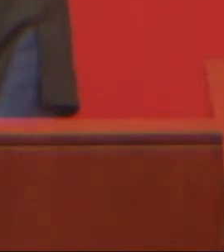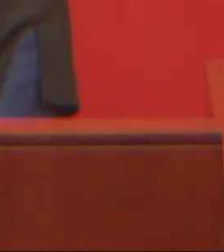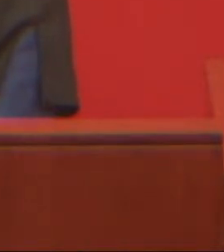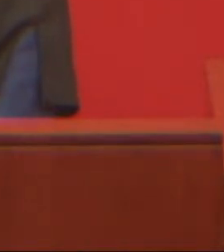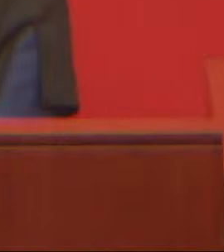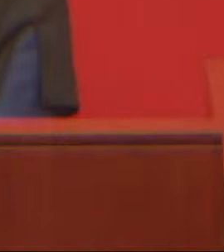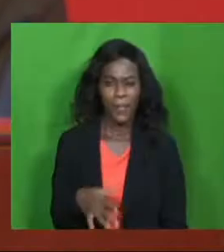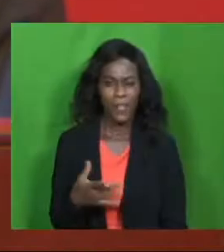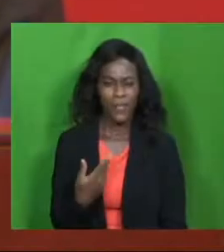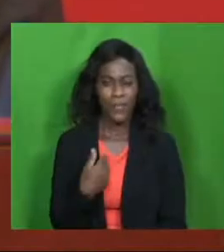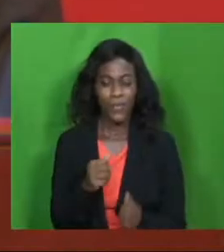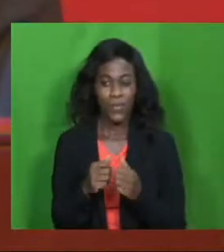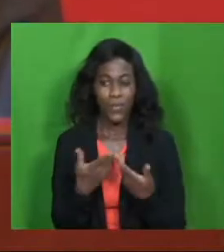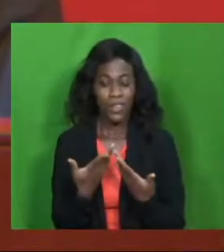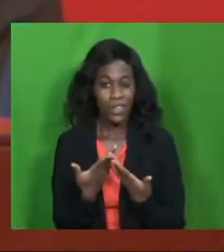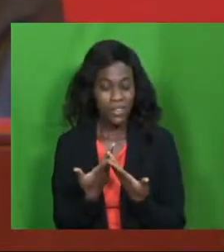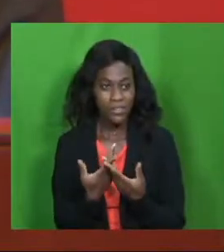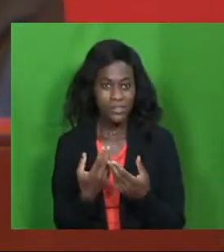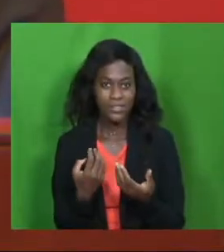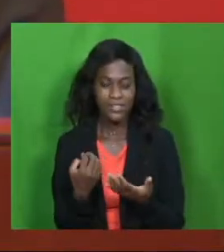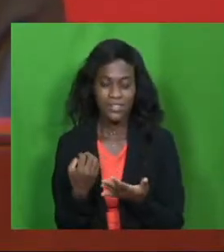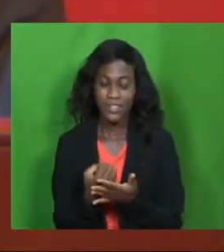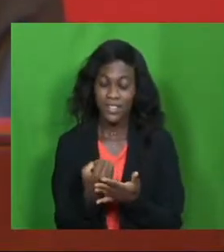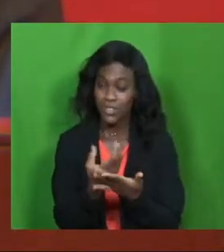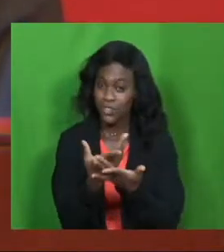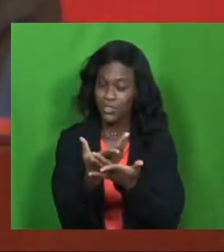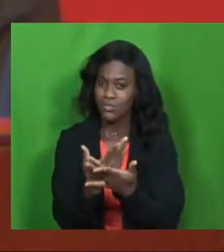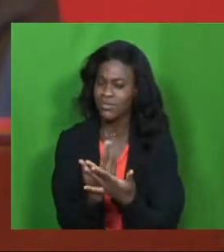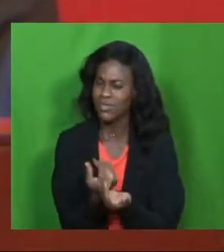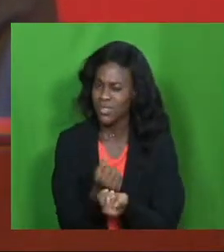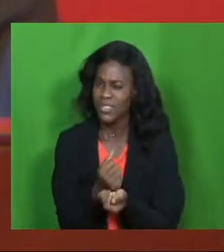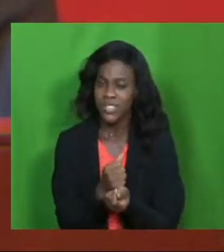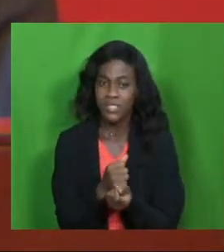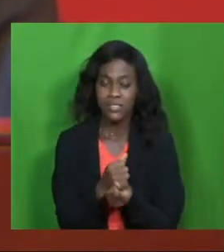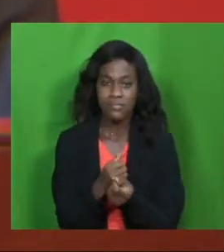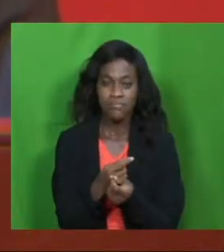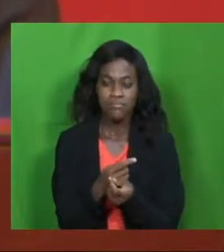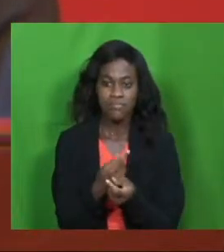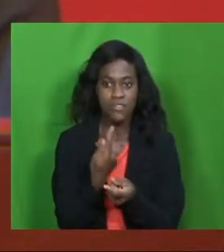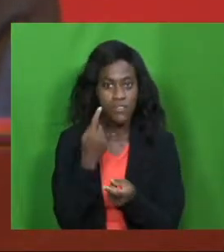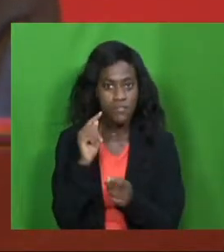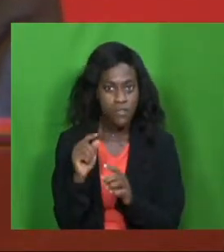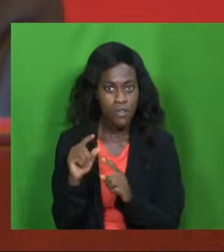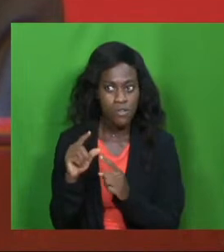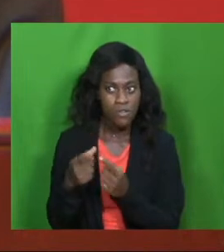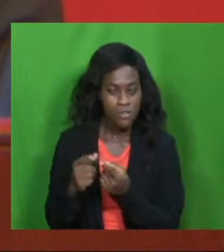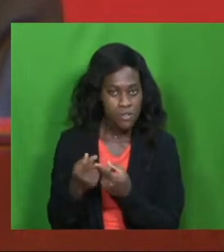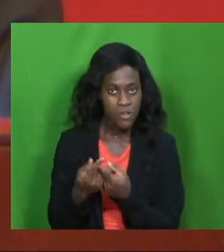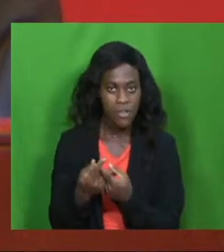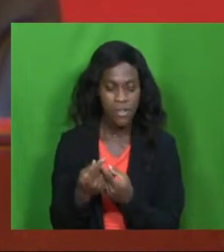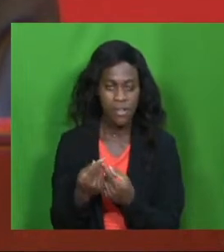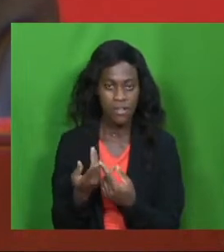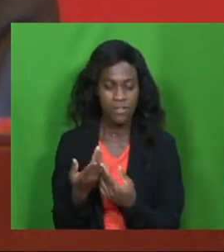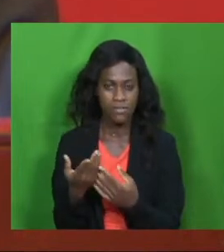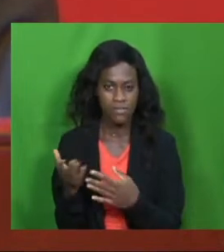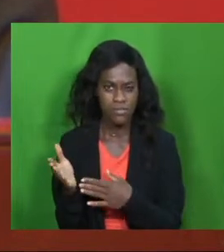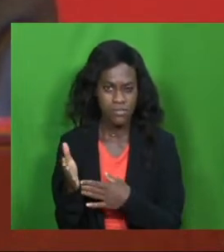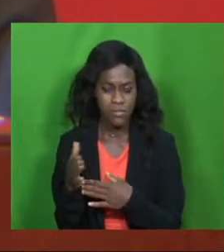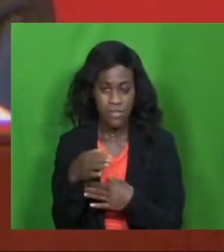aquaculture, that economic impact mitigation measures are available for peasant farmers during the close